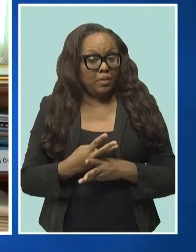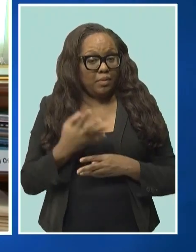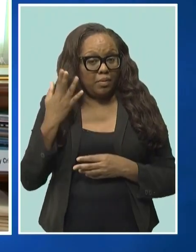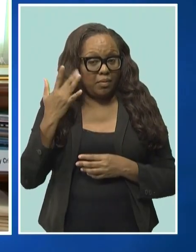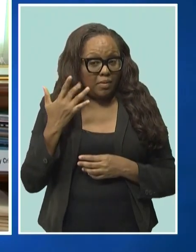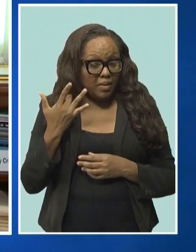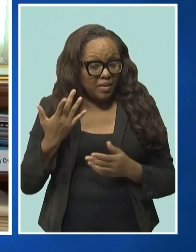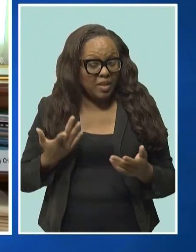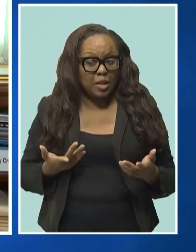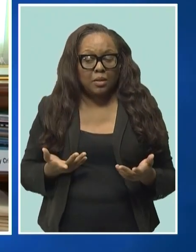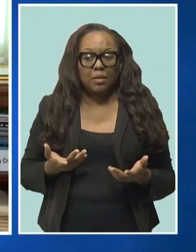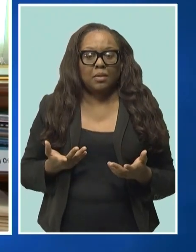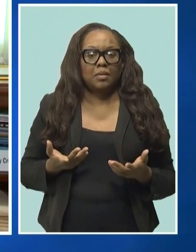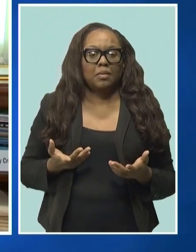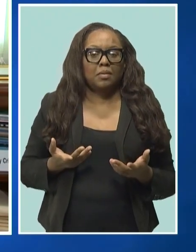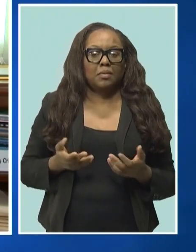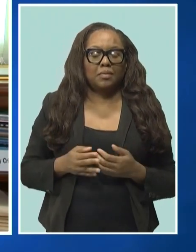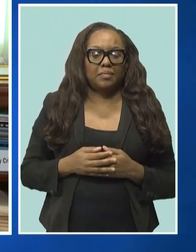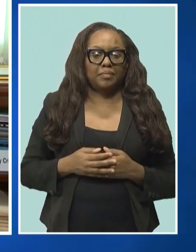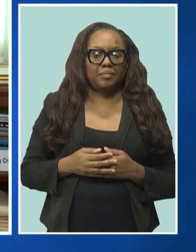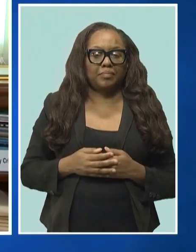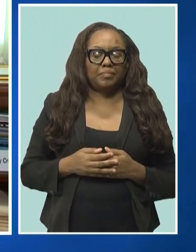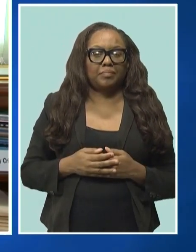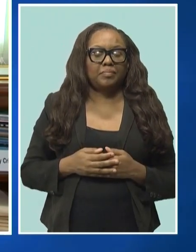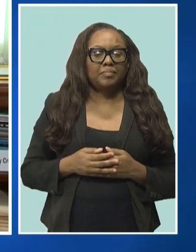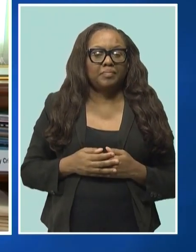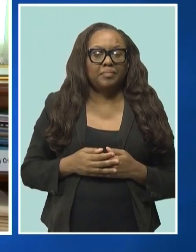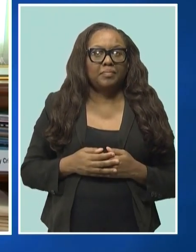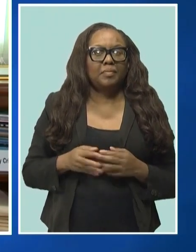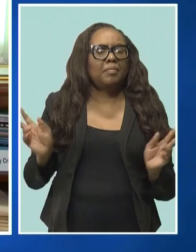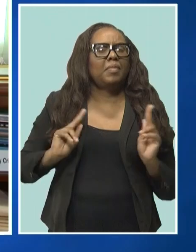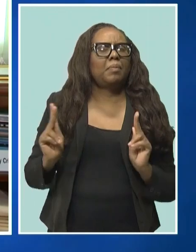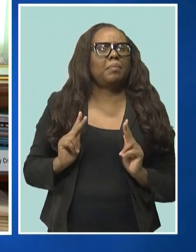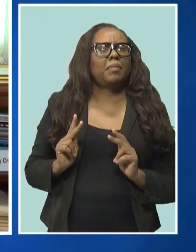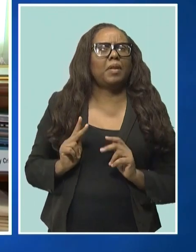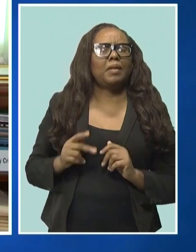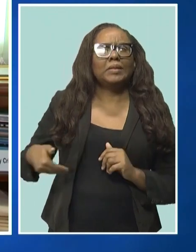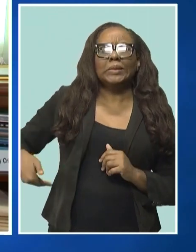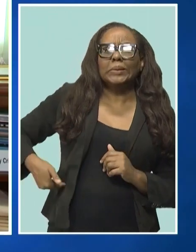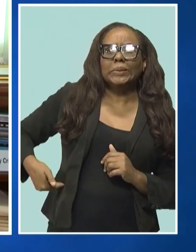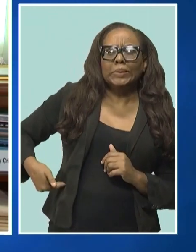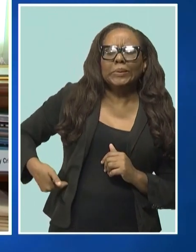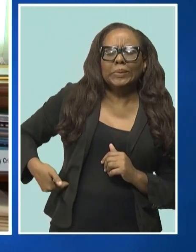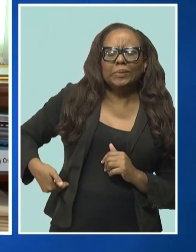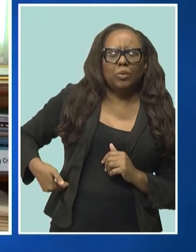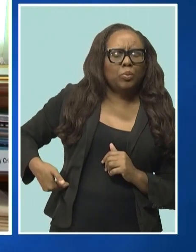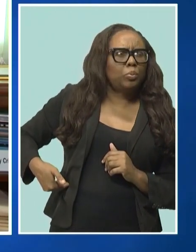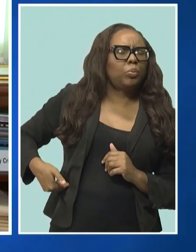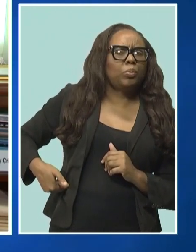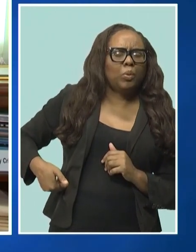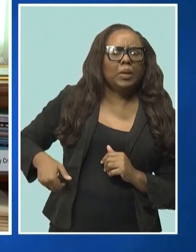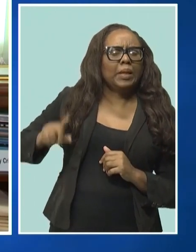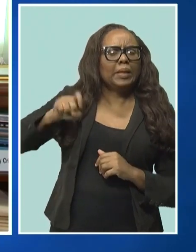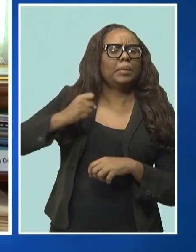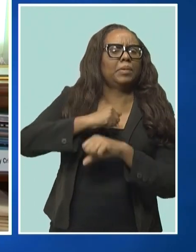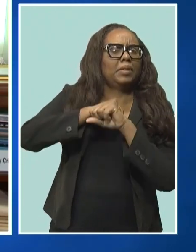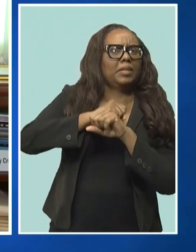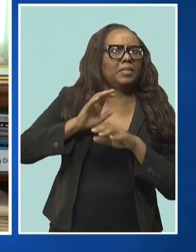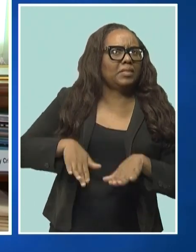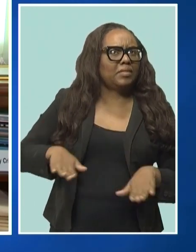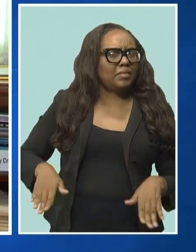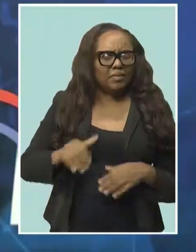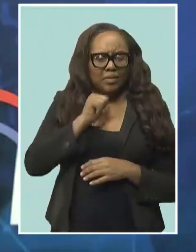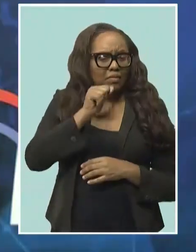people have an instinctive feeling that children should be protected. And so this is somewhat